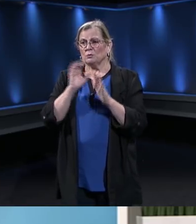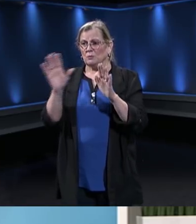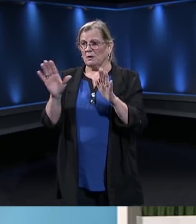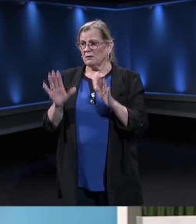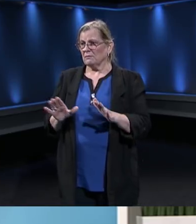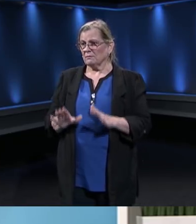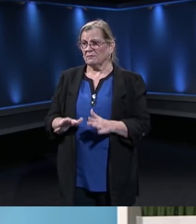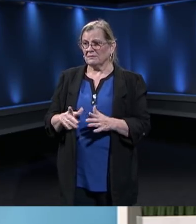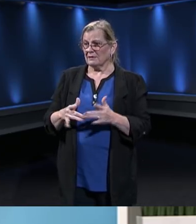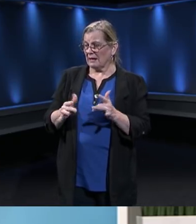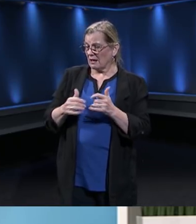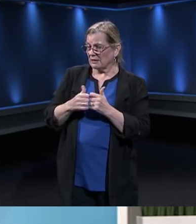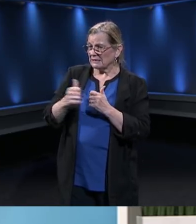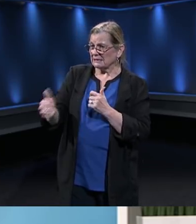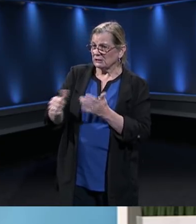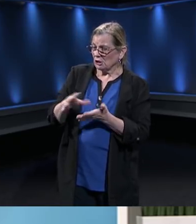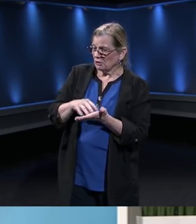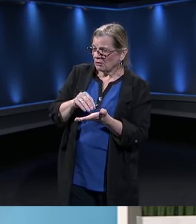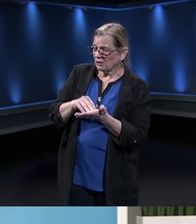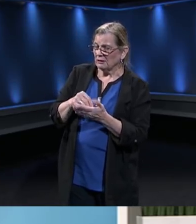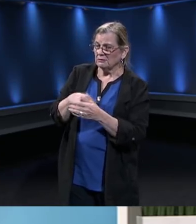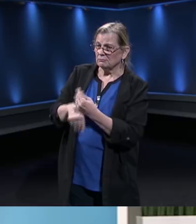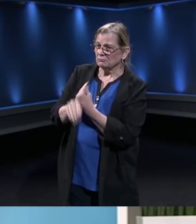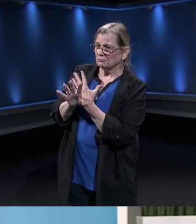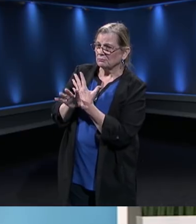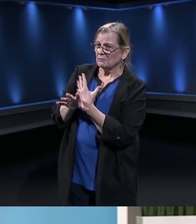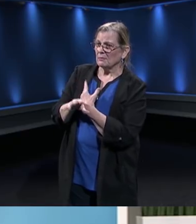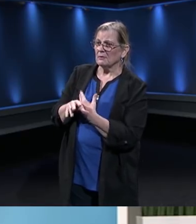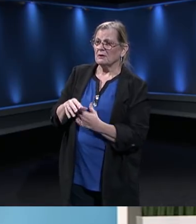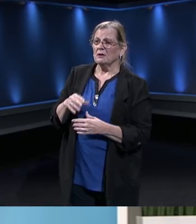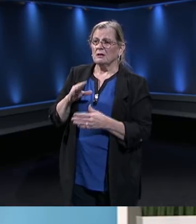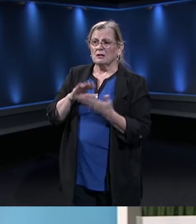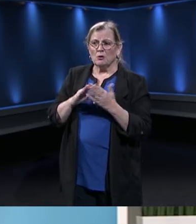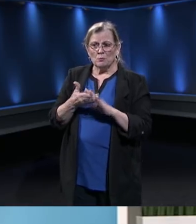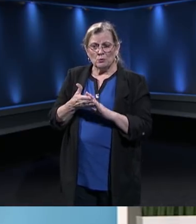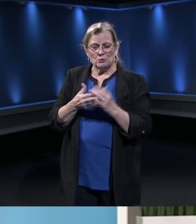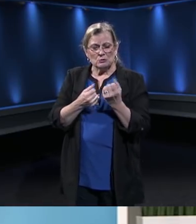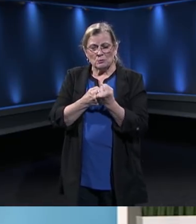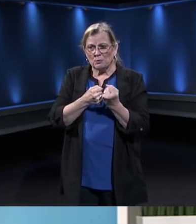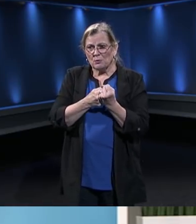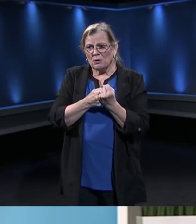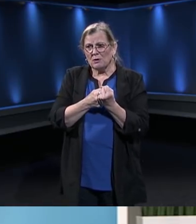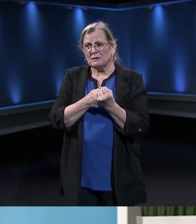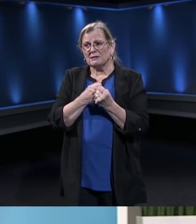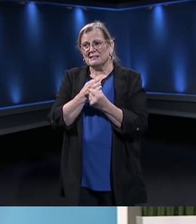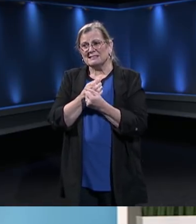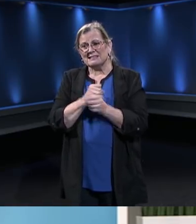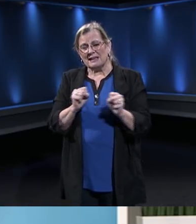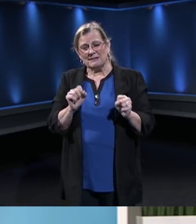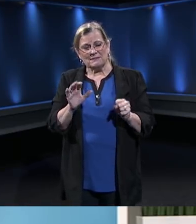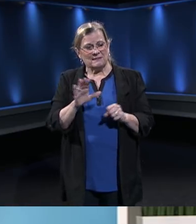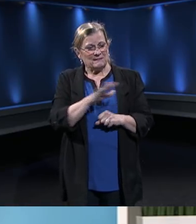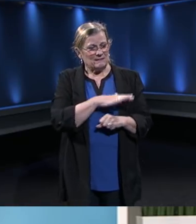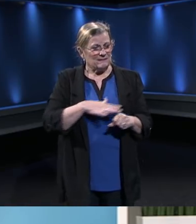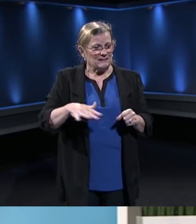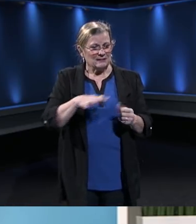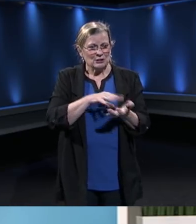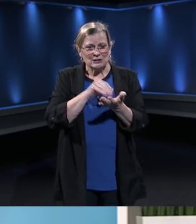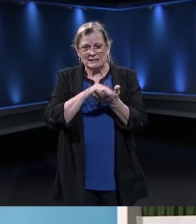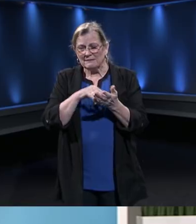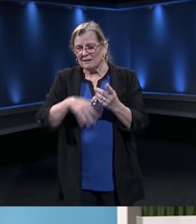learning model, but creating that community, that safe and supportive environment. The other thing that we know that really helps trauma